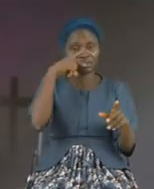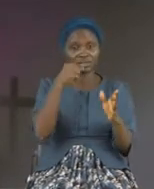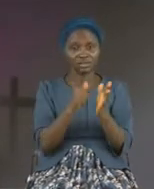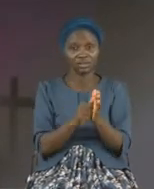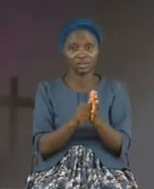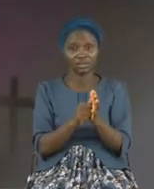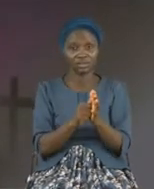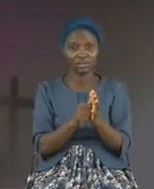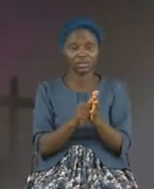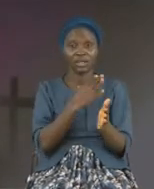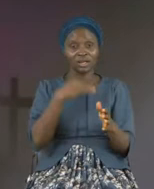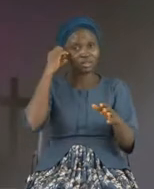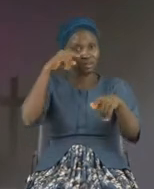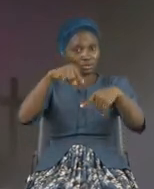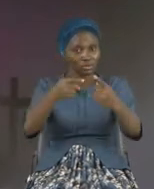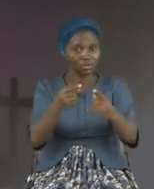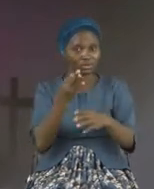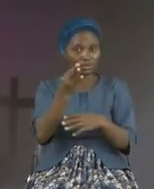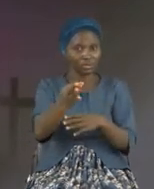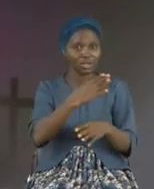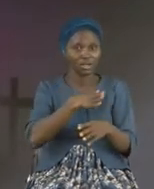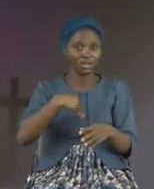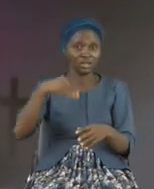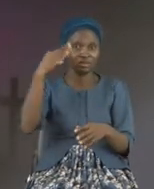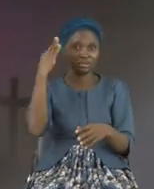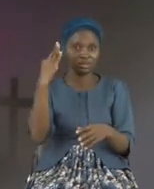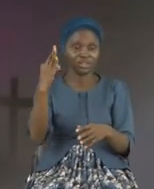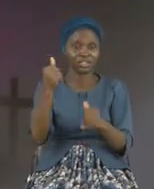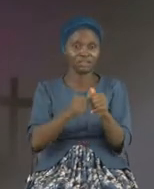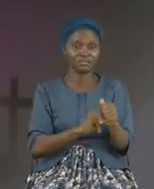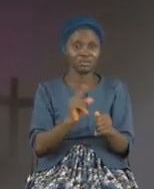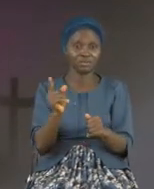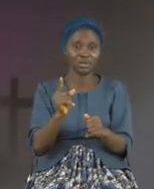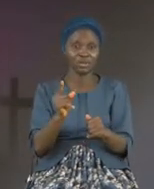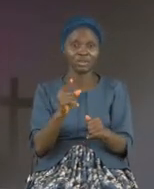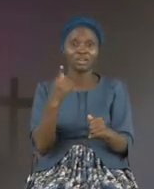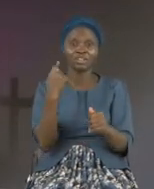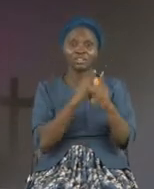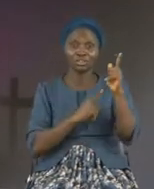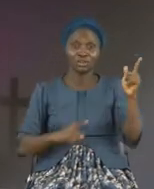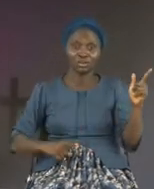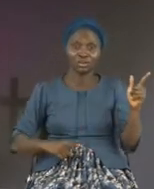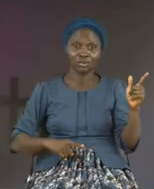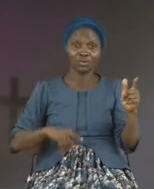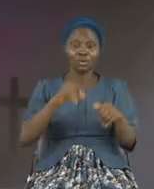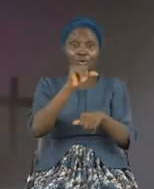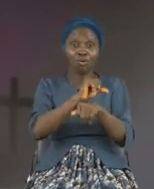they went forth and preached everywhere, the Lord walking with